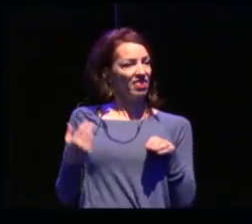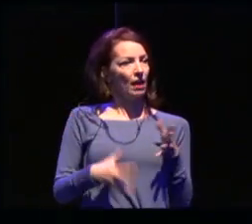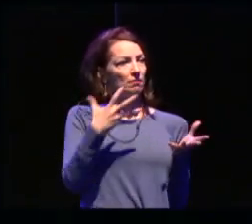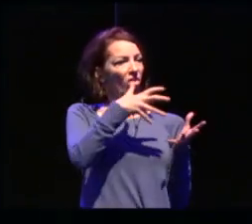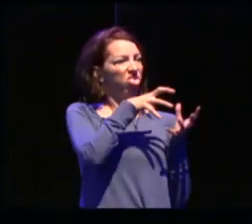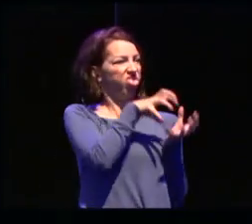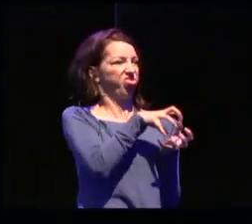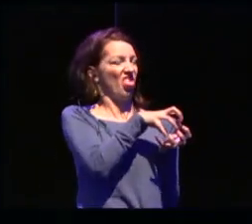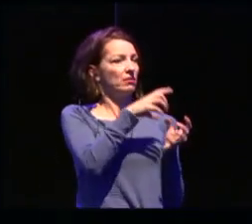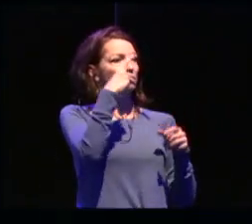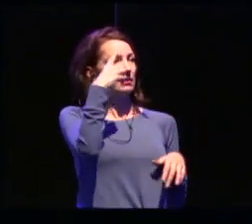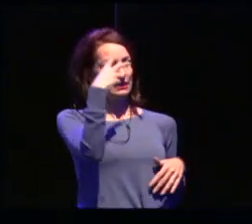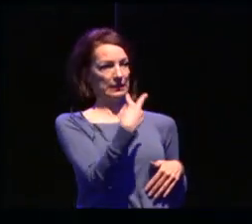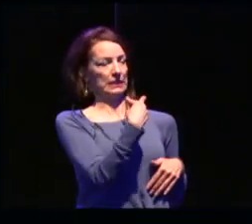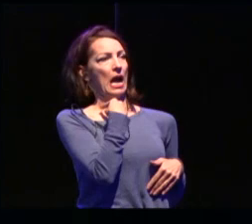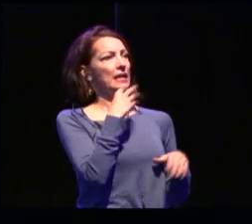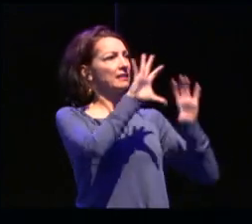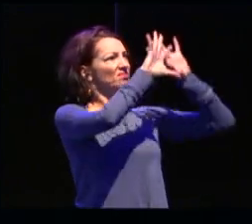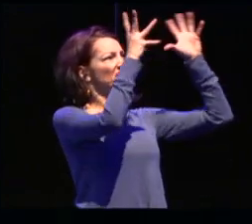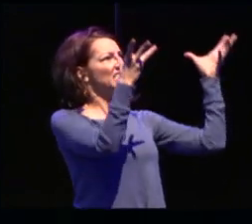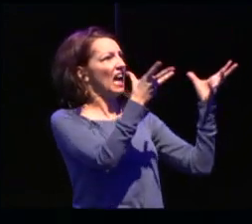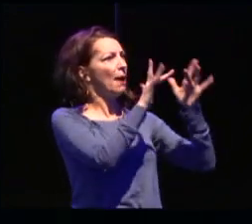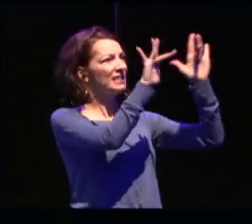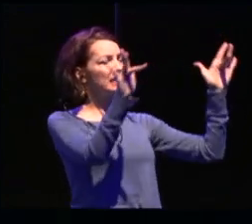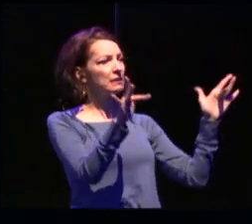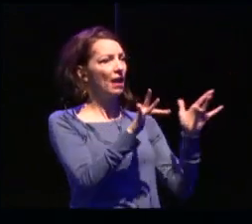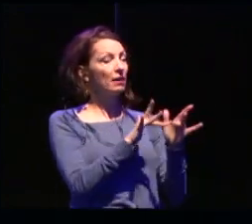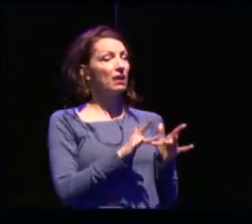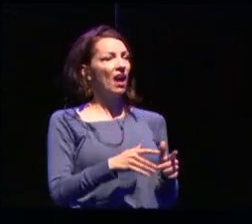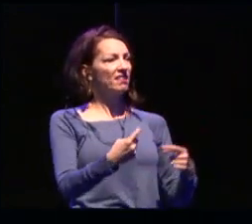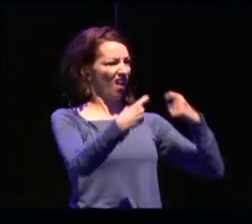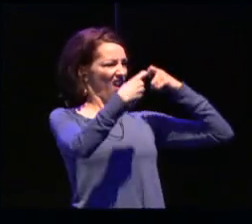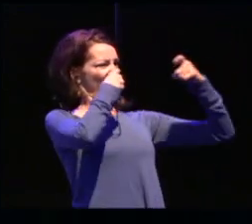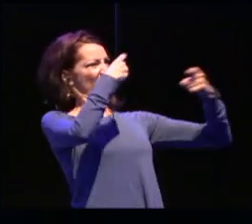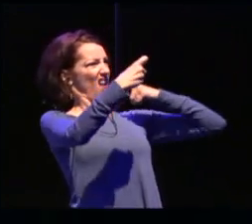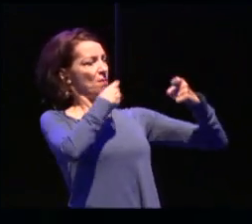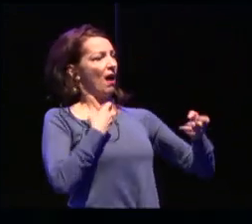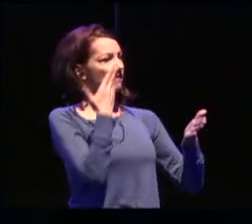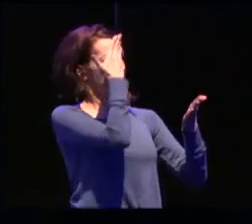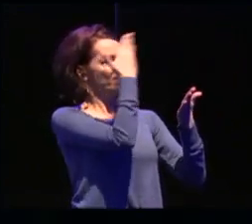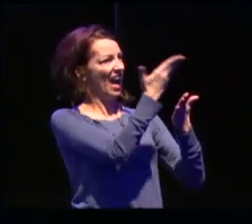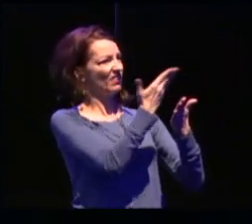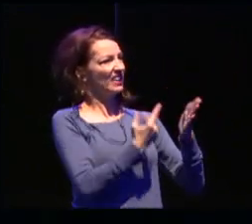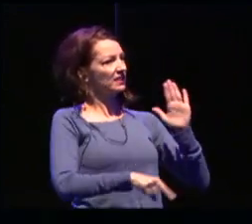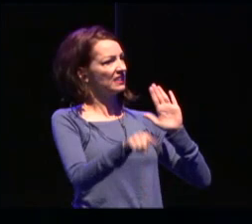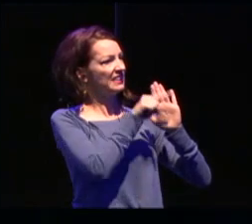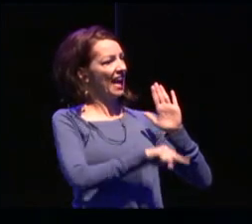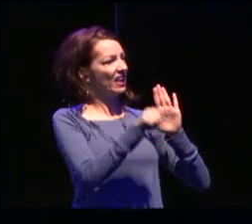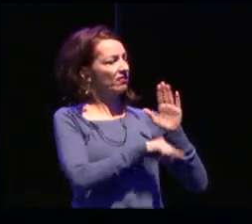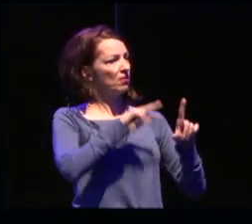themselves into time and space so that you may be under siege by facts, under siege by